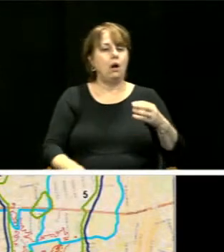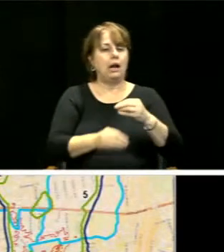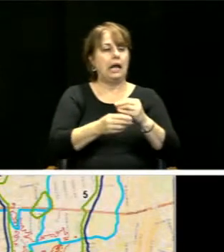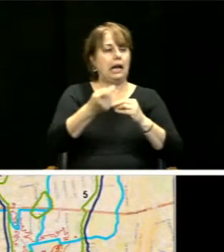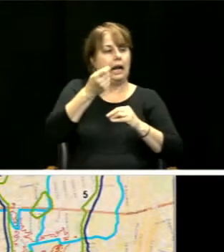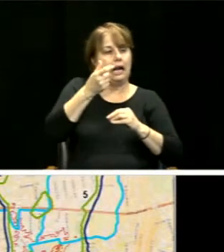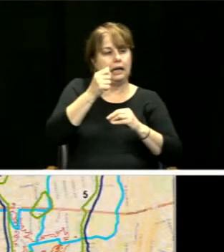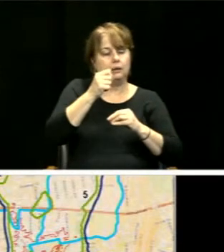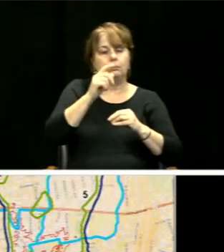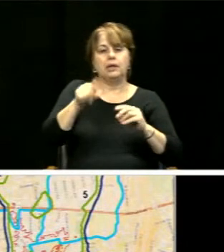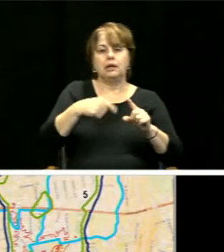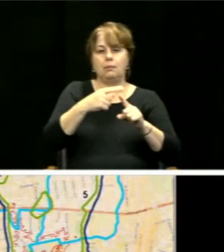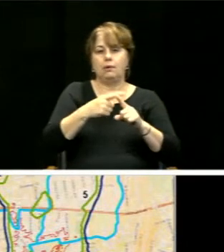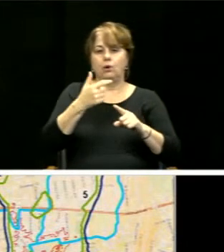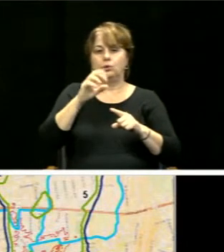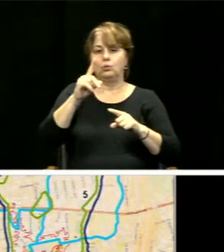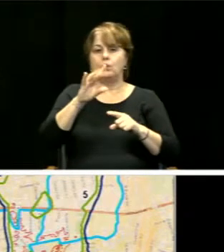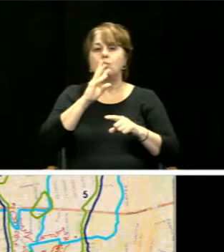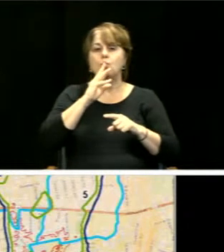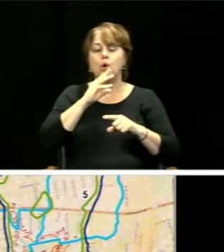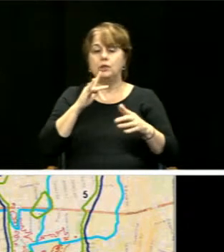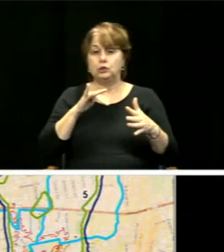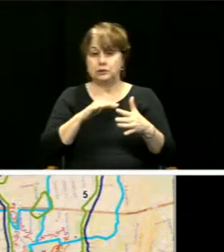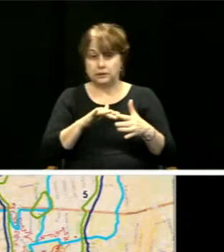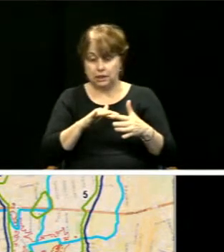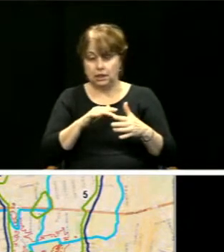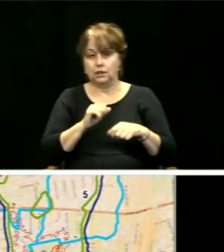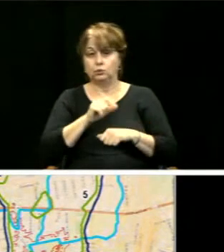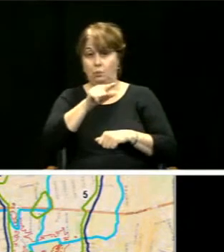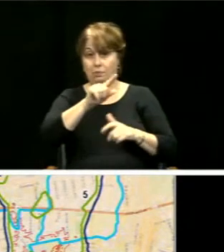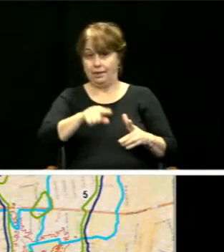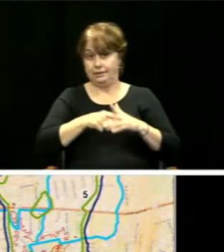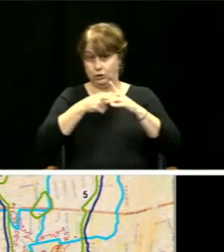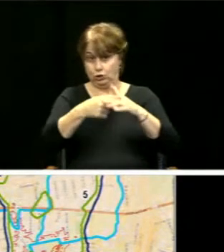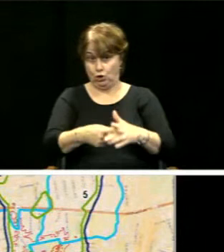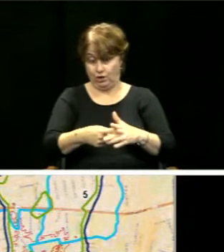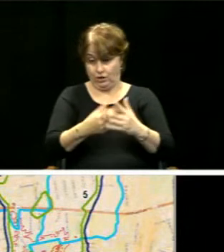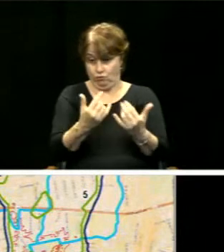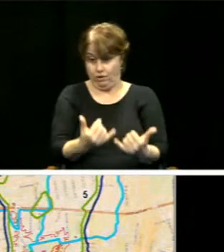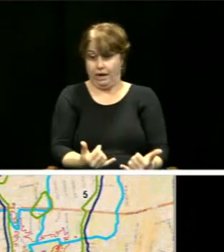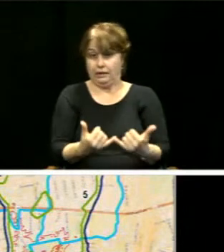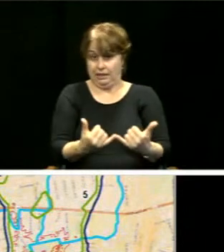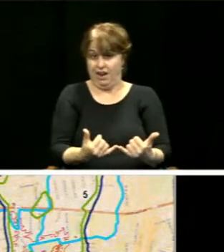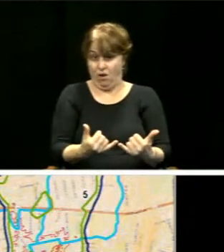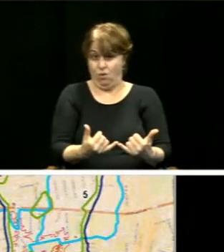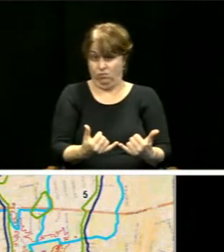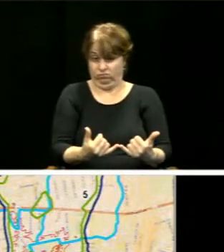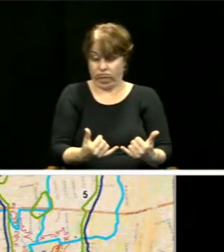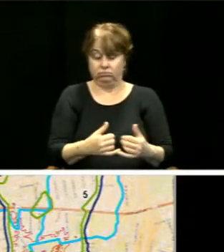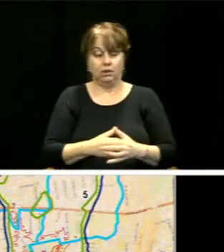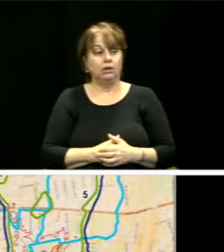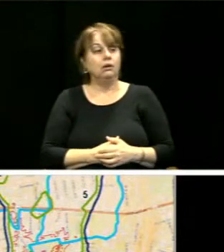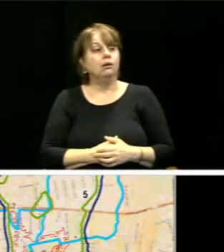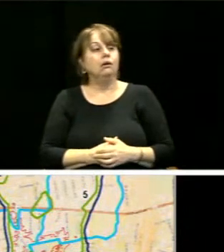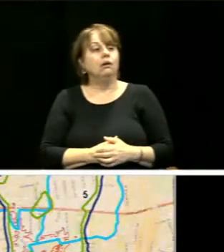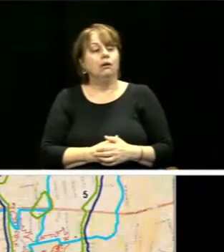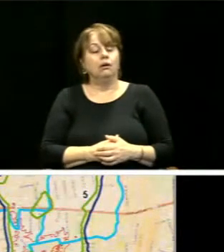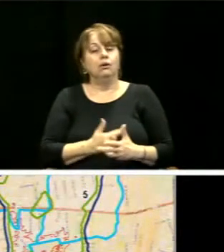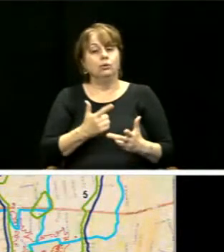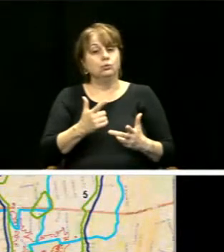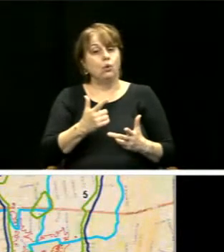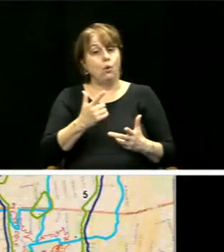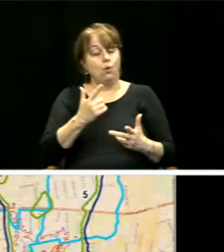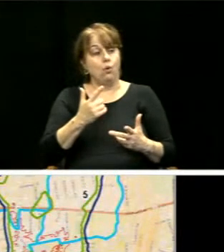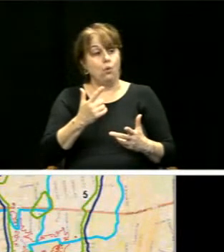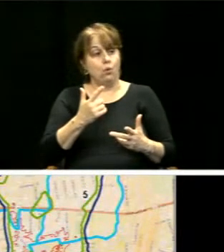groundwater study. So the groundwater study is starting right now as we speak. And we are looking